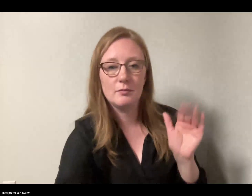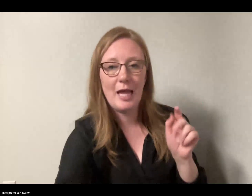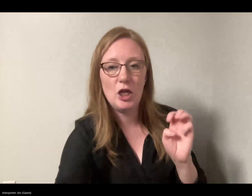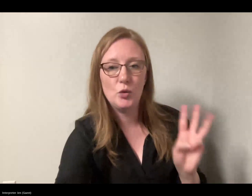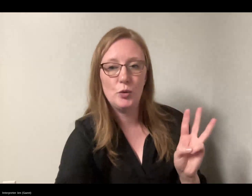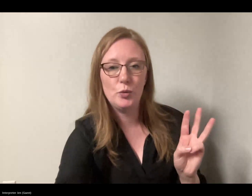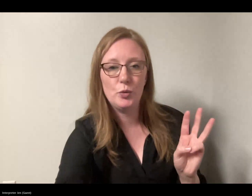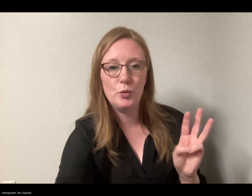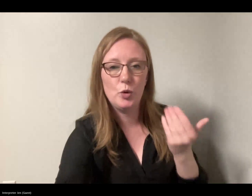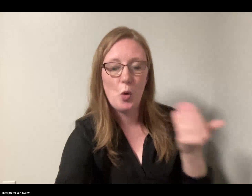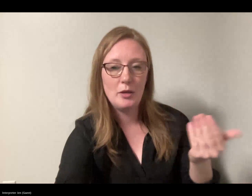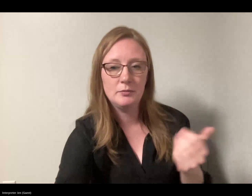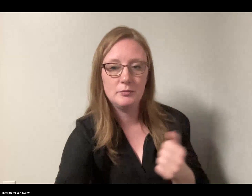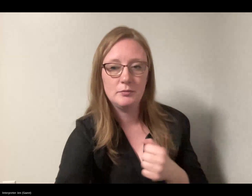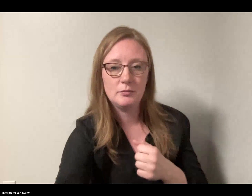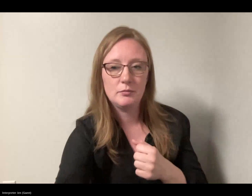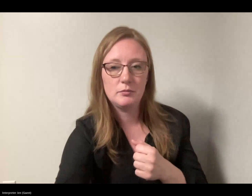Go ahead, Andrew.